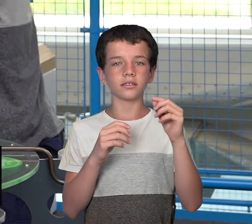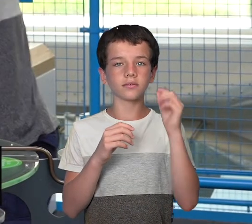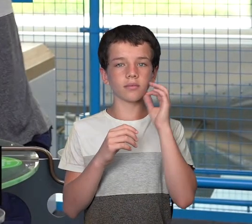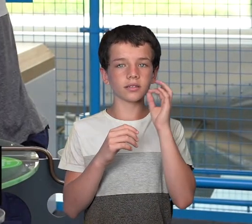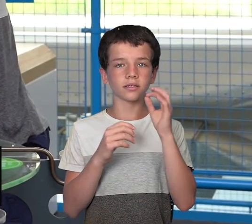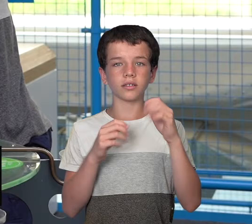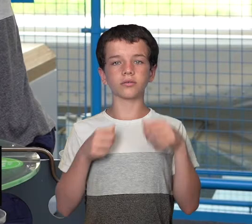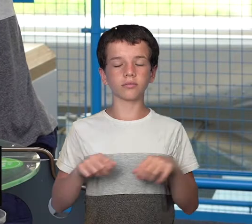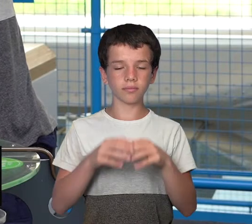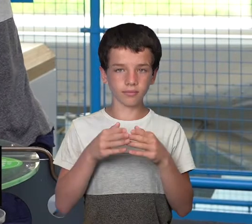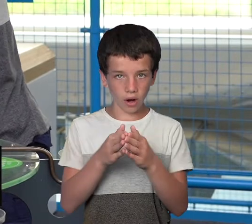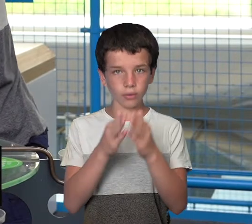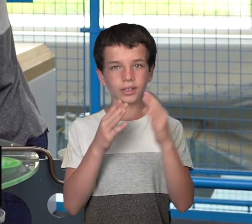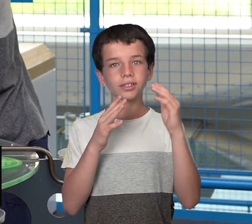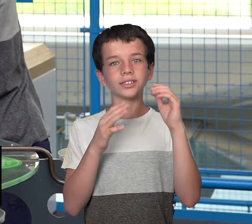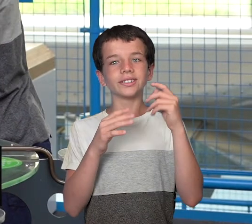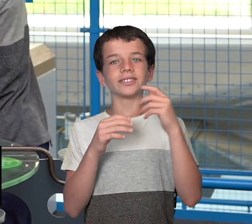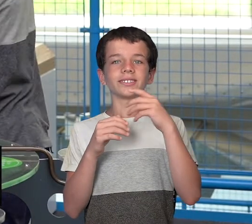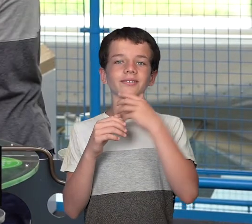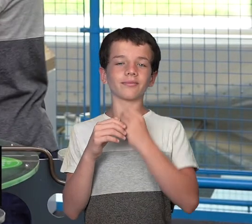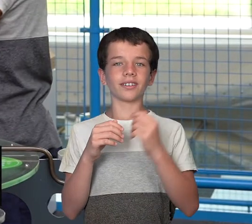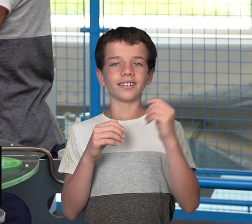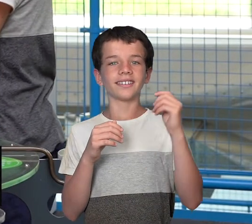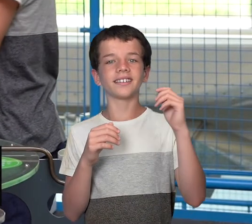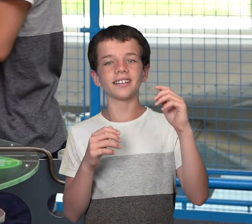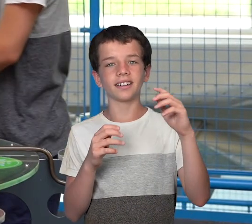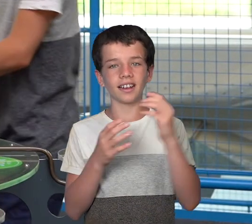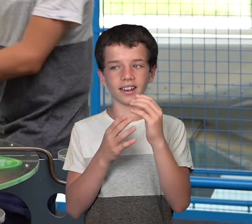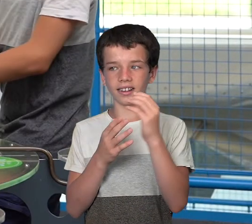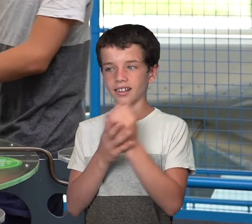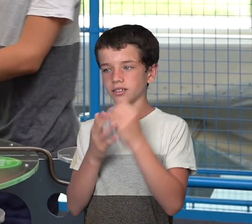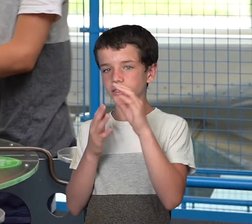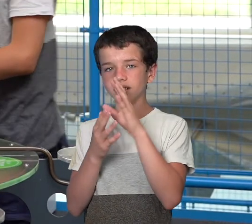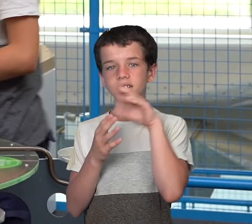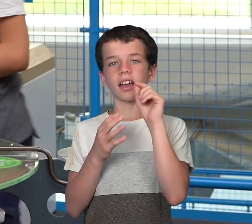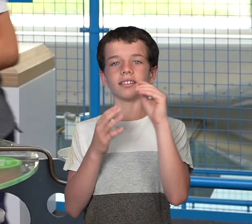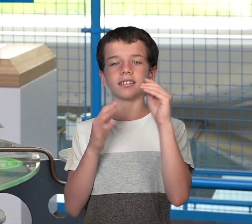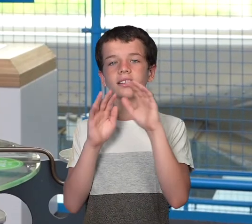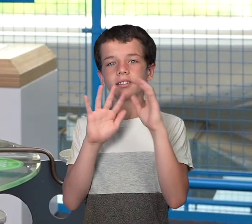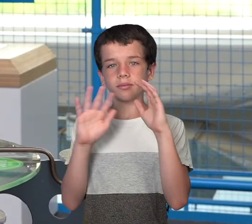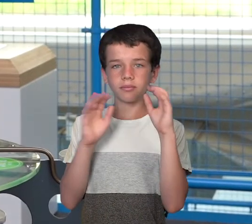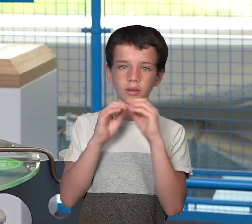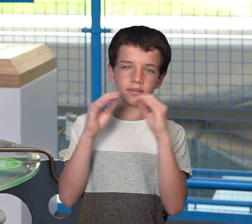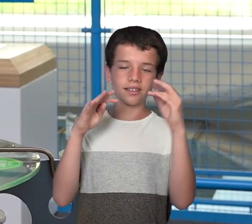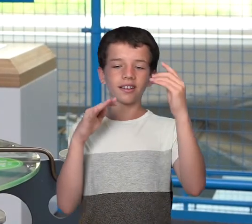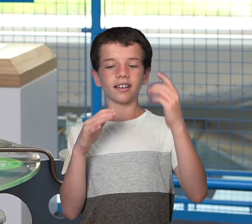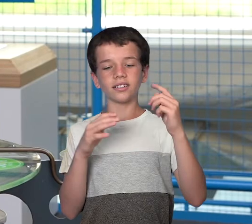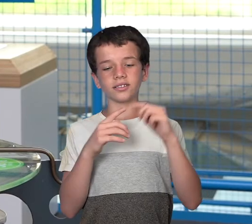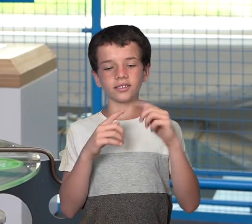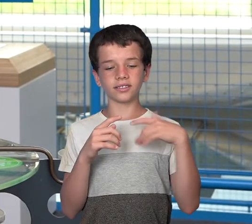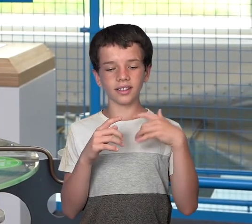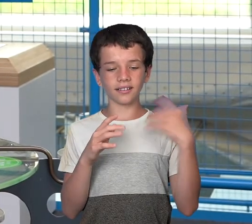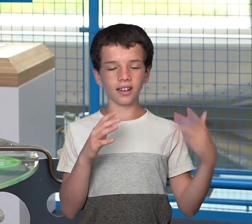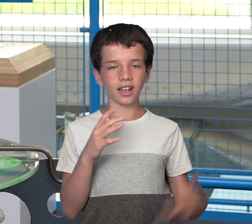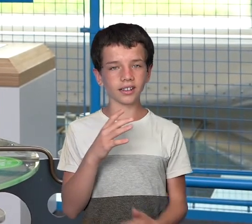Did you know some insects use bubbles to survive underwater? The water boatman collects air from